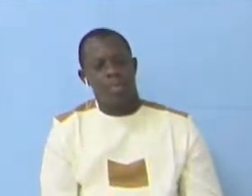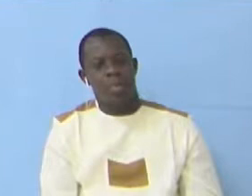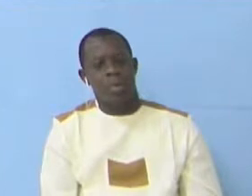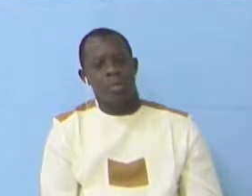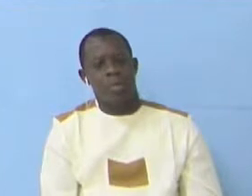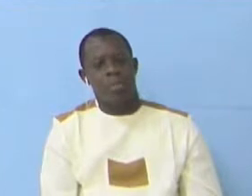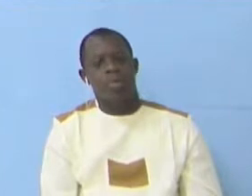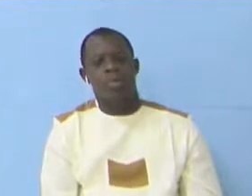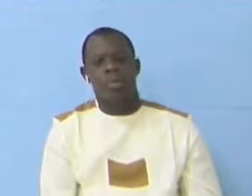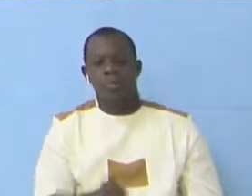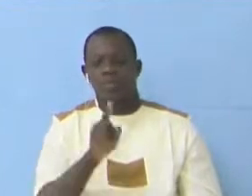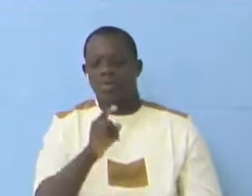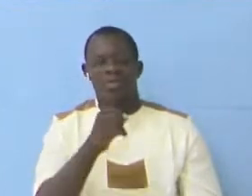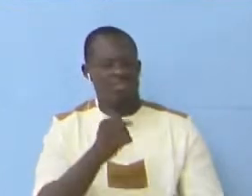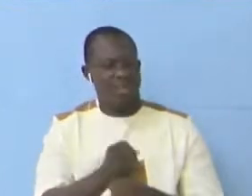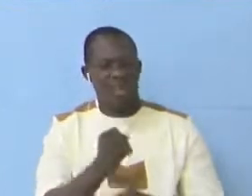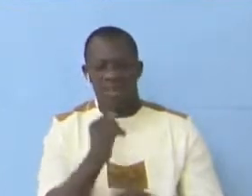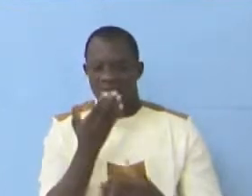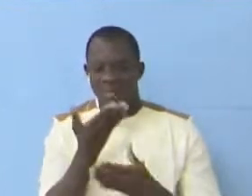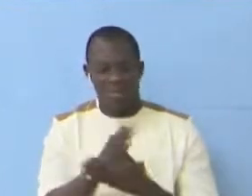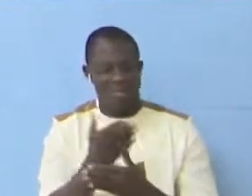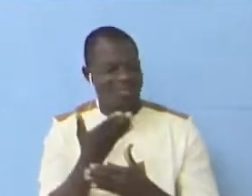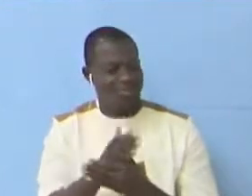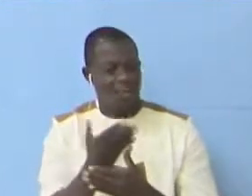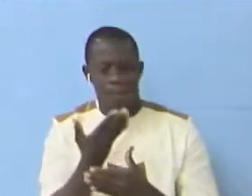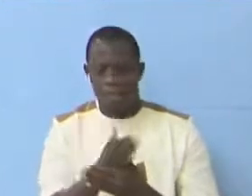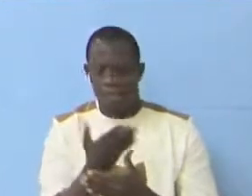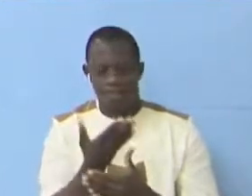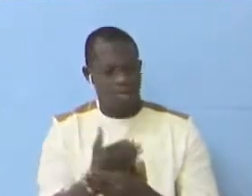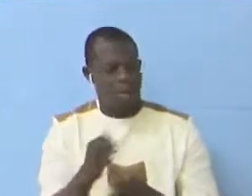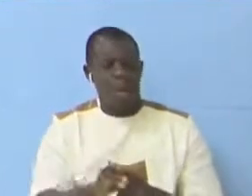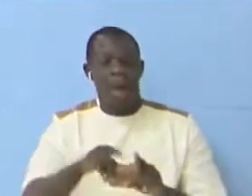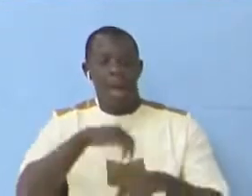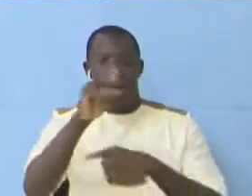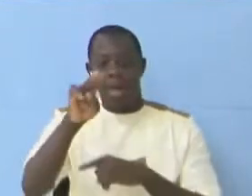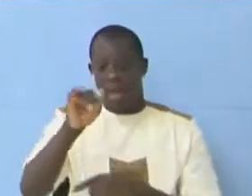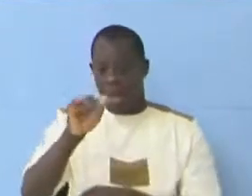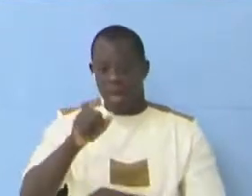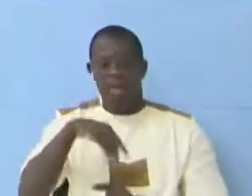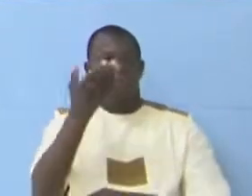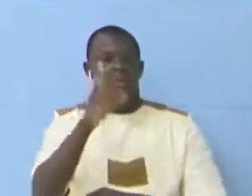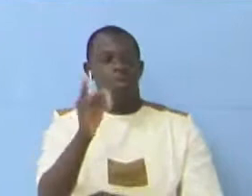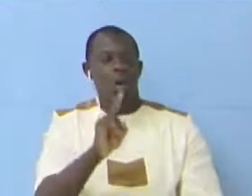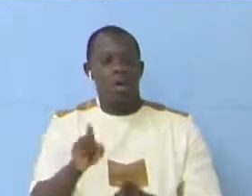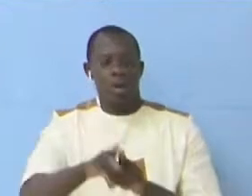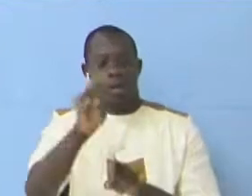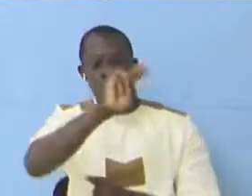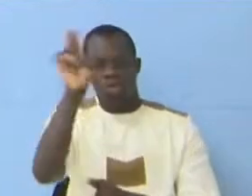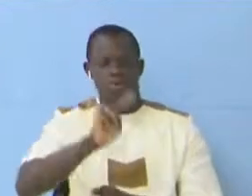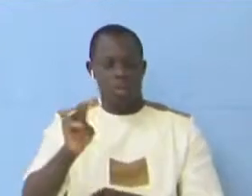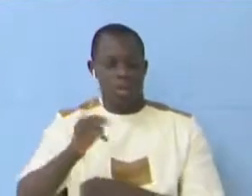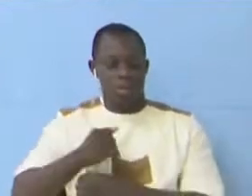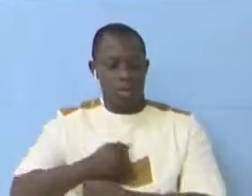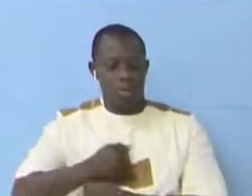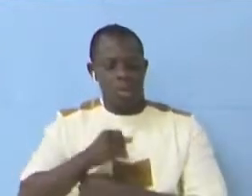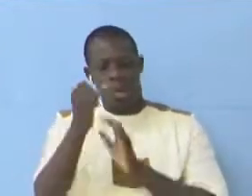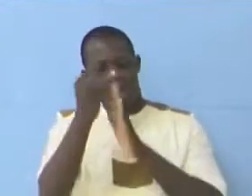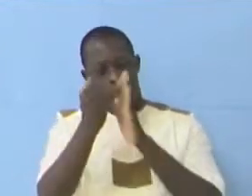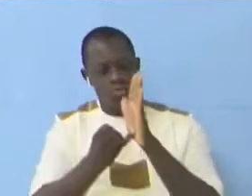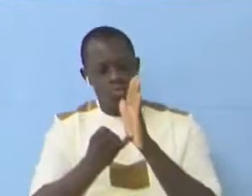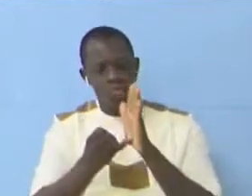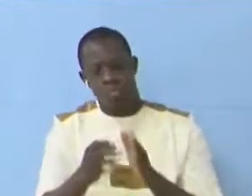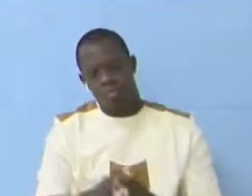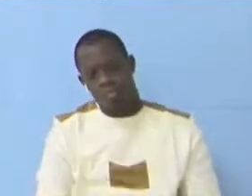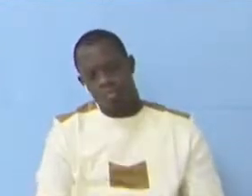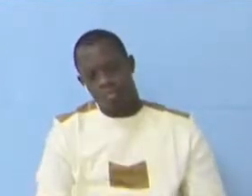agency entirely from national security issues. Dama toxal nag li nga xam ne moo nekkoon jubluwaay buntu liggéeykaay boobu ci loo xam ne mu ngi